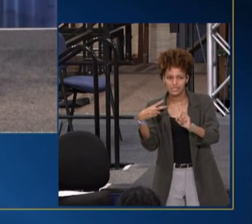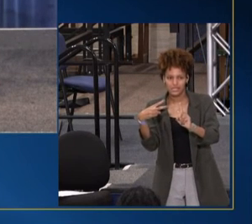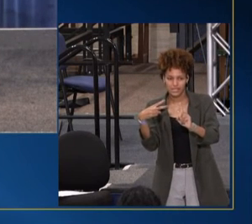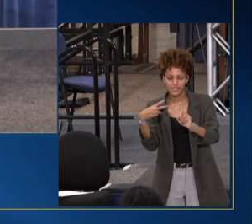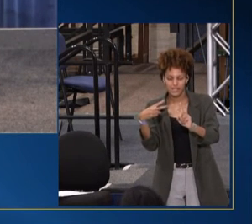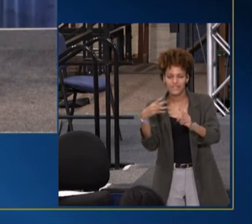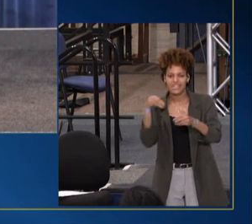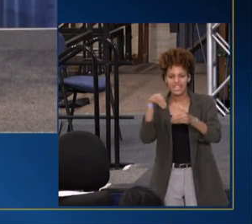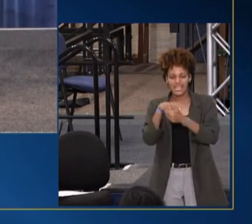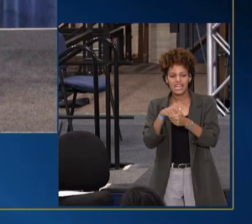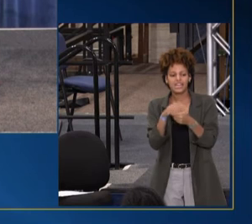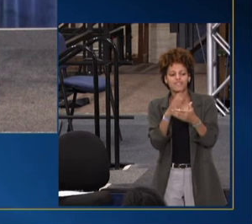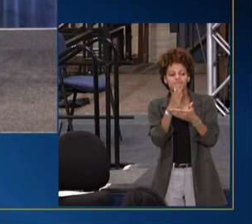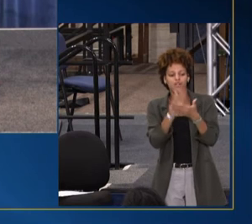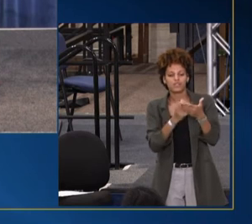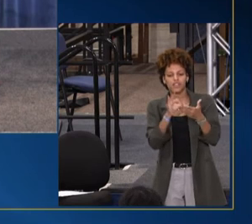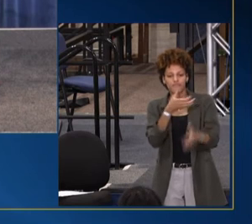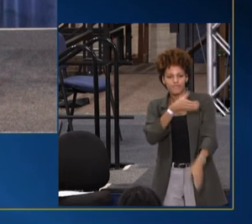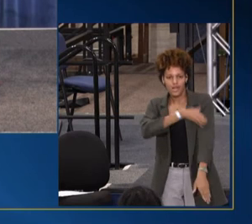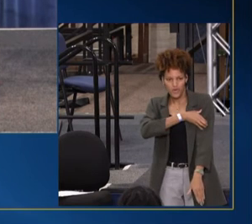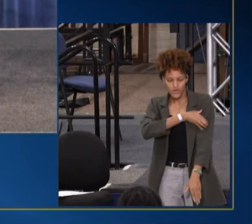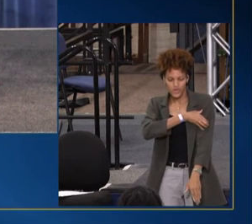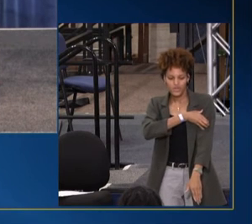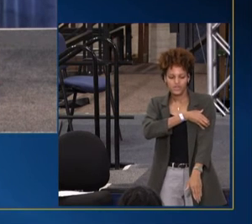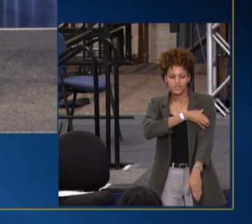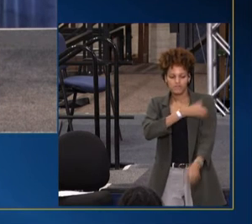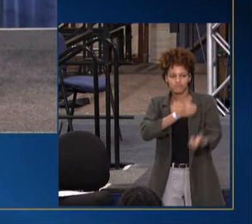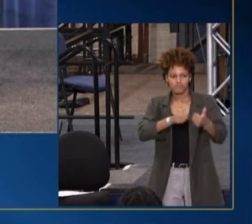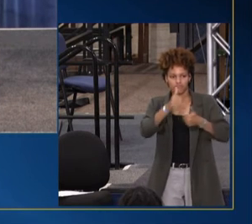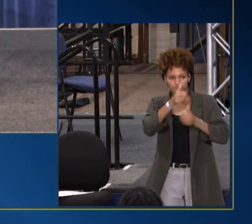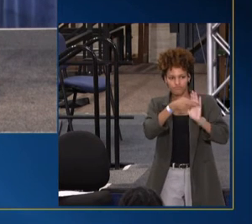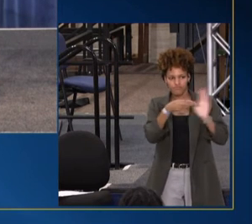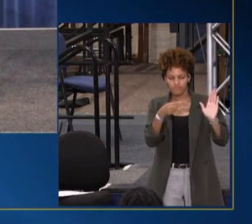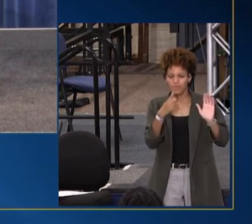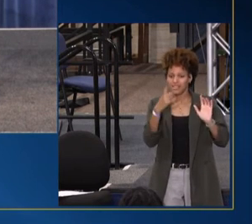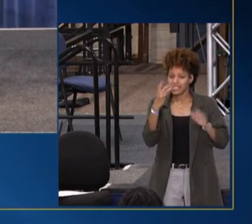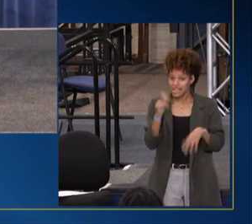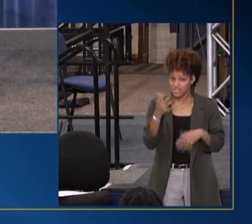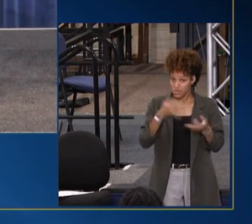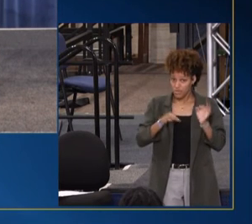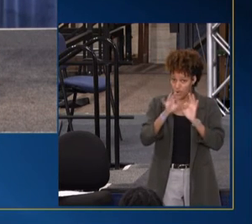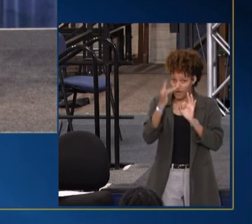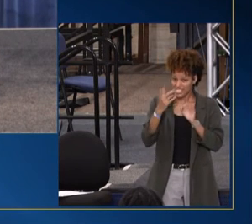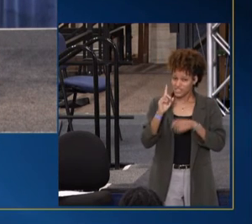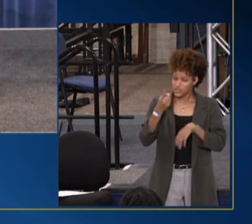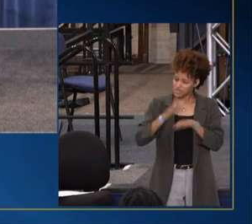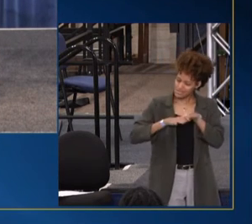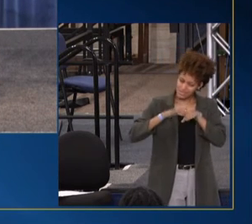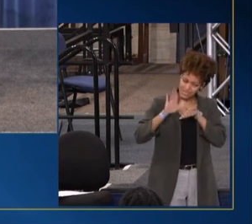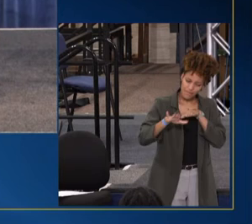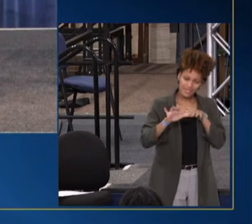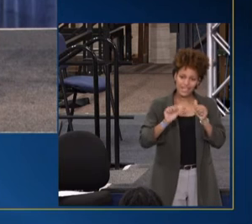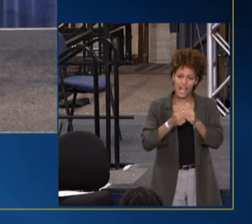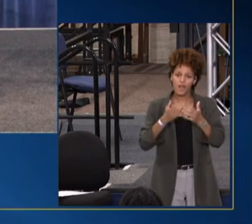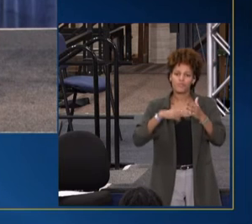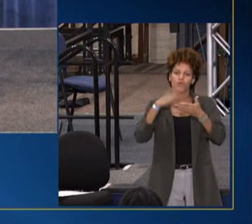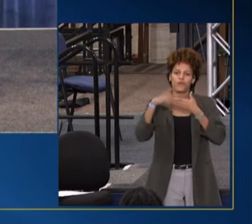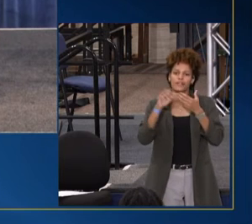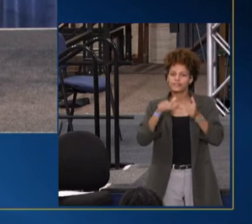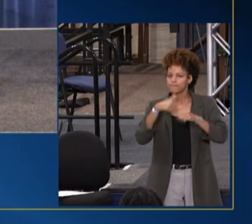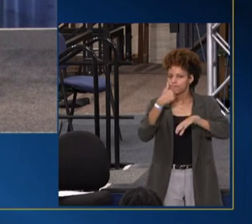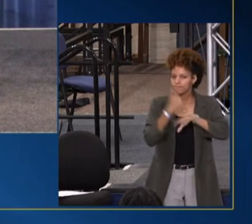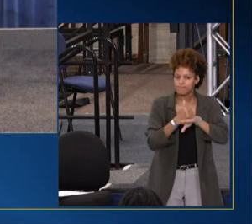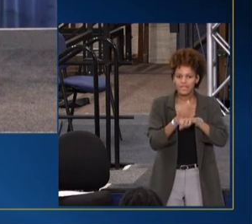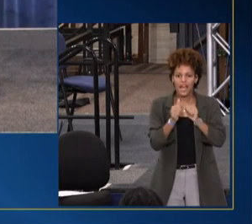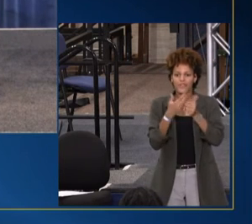That, because it does matter. A lot of times that's the first step. That's how programs happen. That's how things are